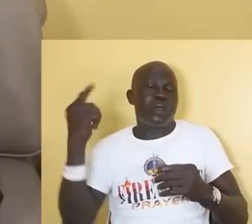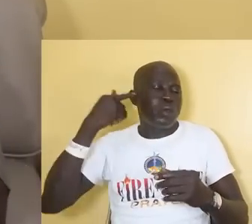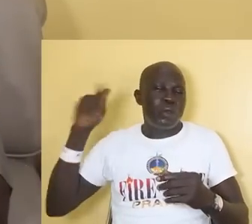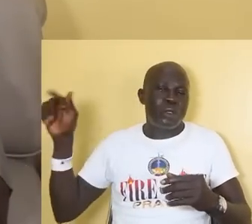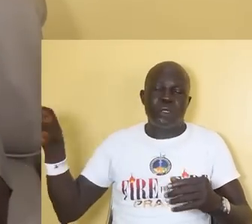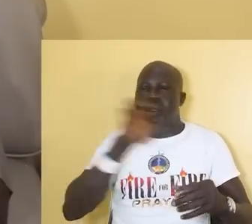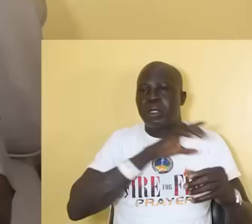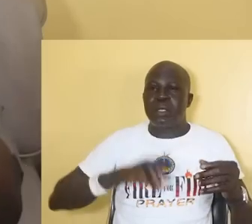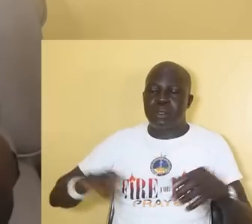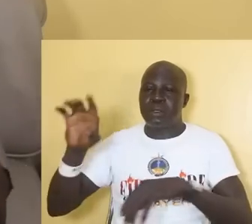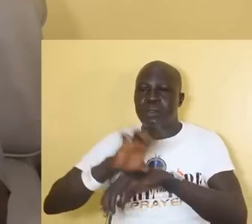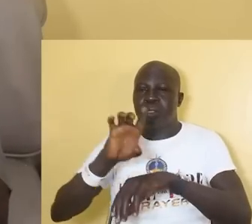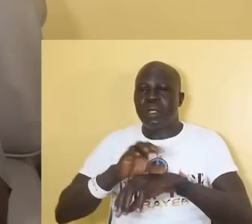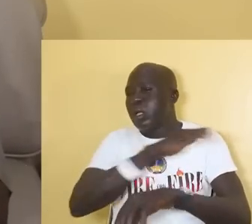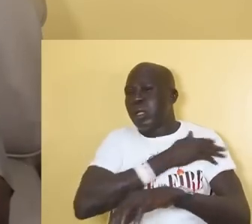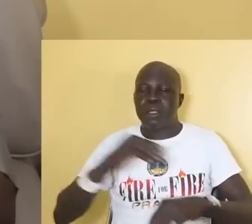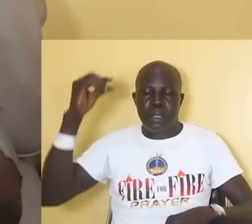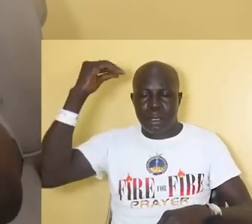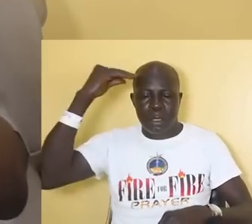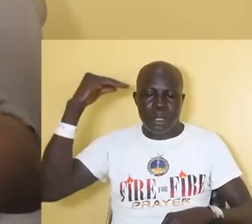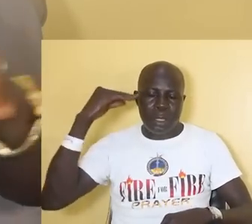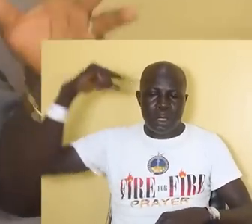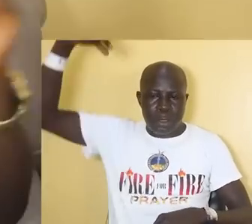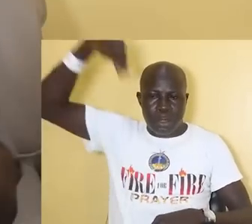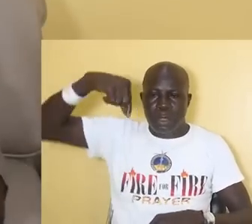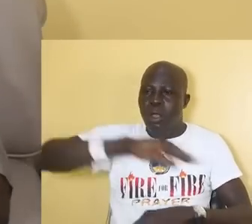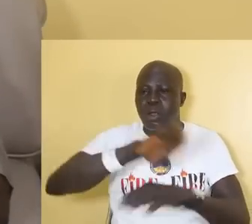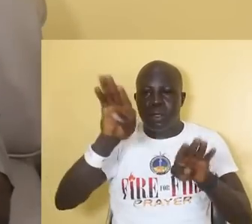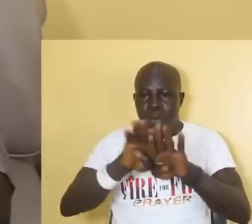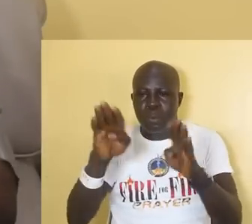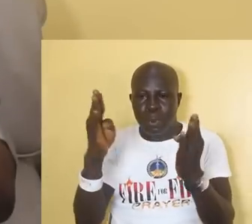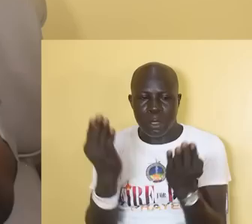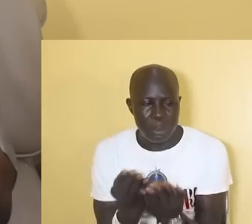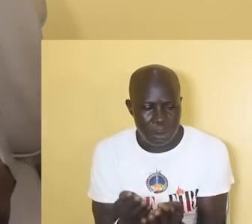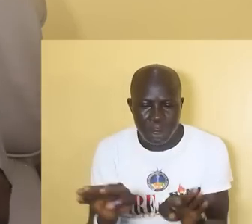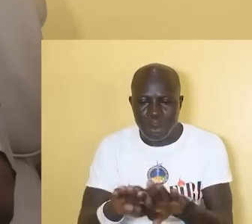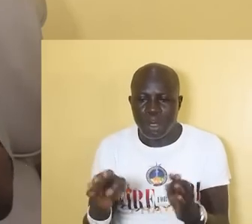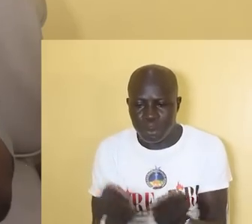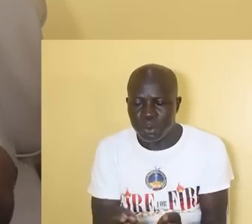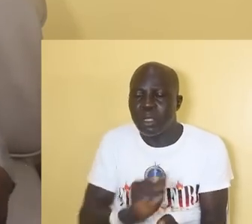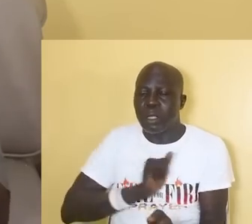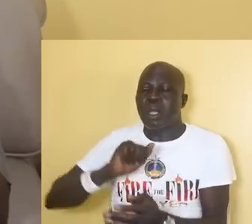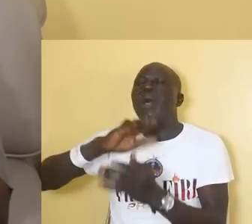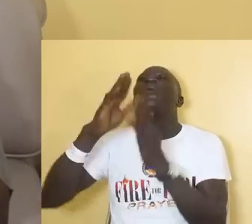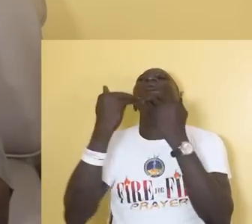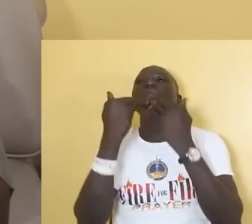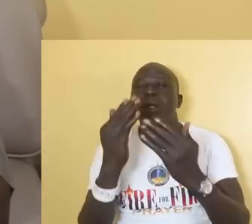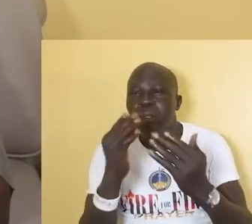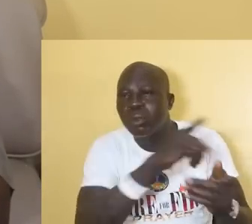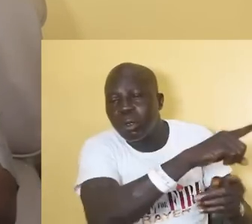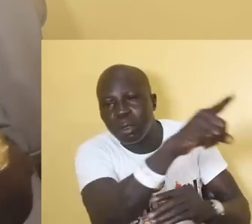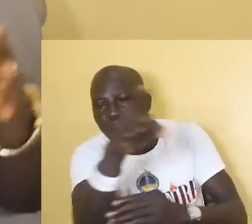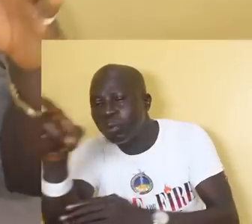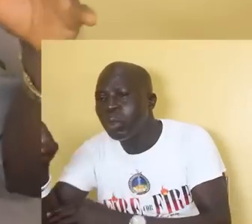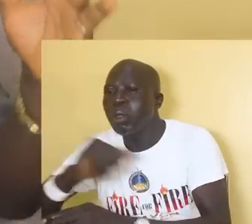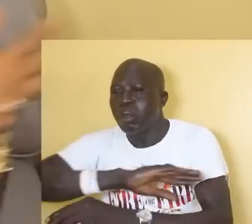committees. At our committee. At the headquarters. At the headquarters. And all the branches. And gbogbo olu ijo wa. We appreciate everybody. Adupele wo gbogbo